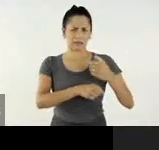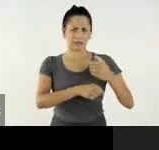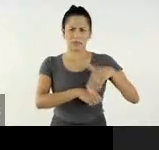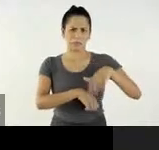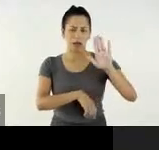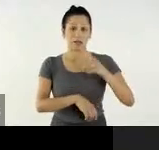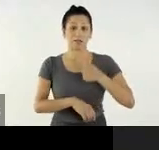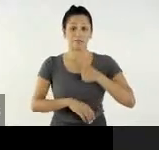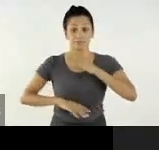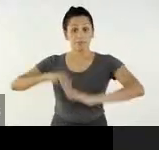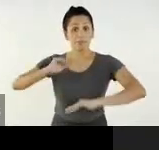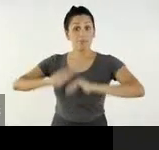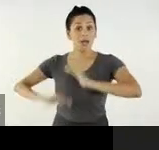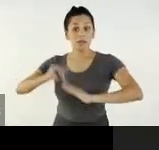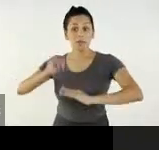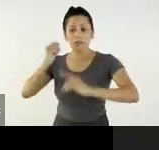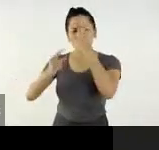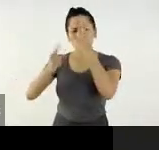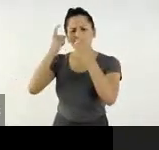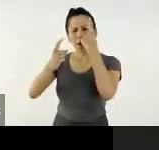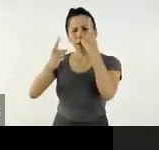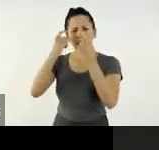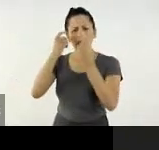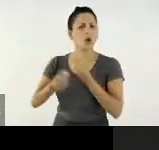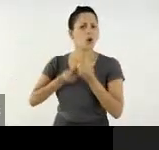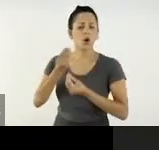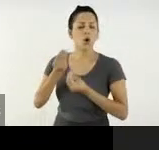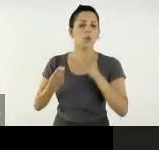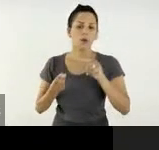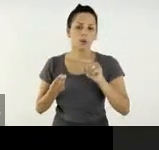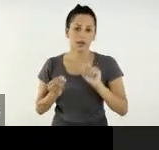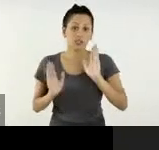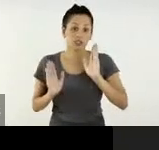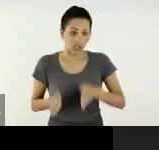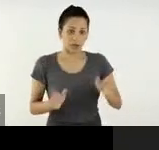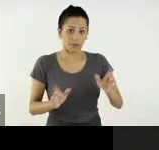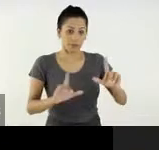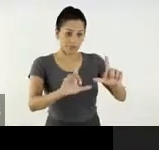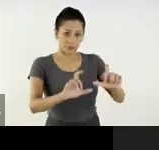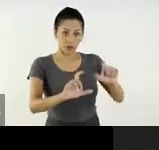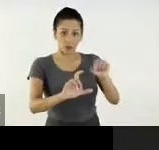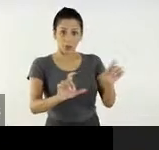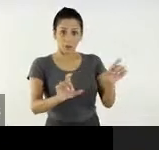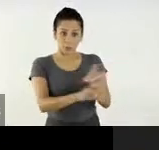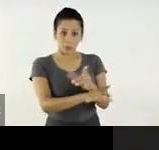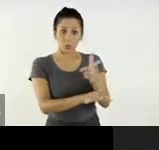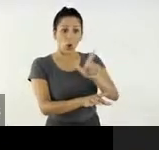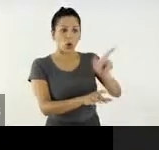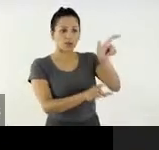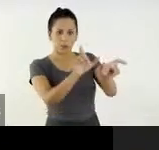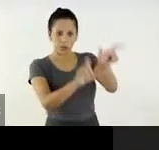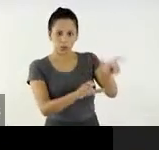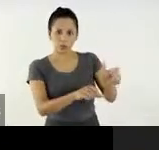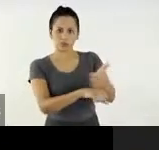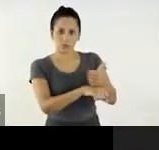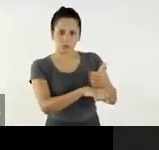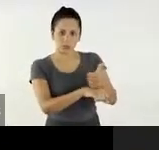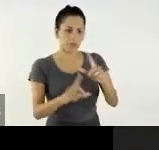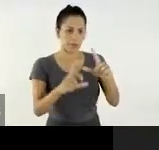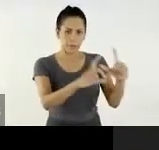on photographic objects that are produced by others, which I work to find, compound,